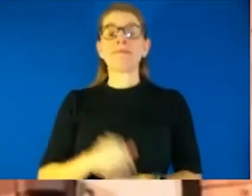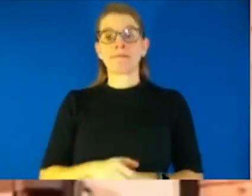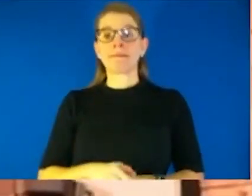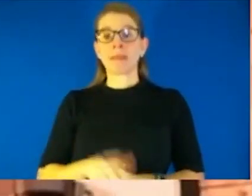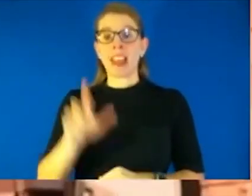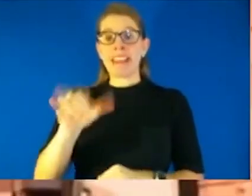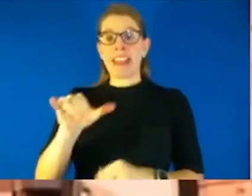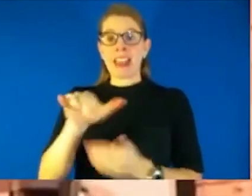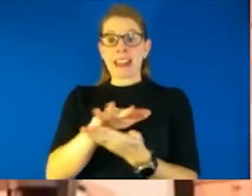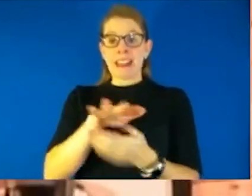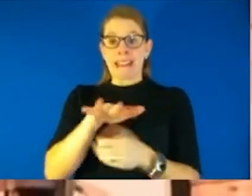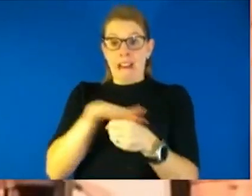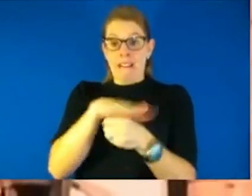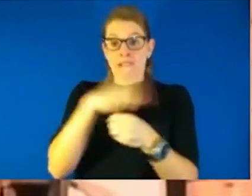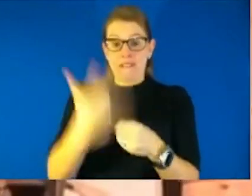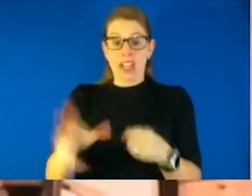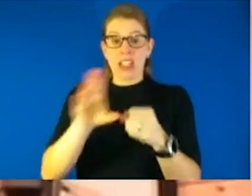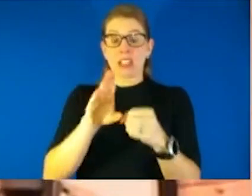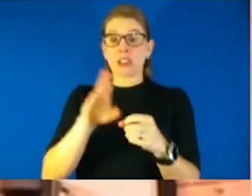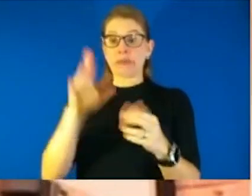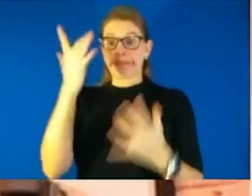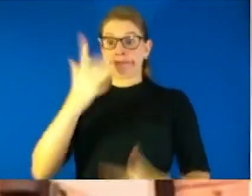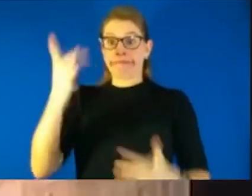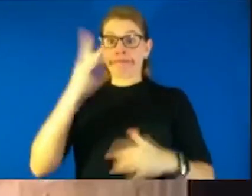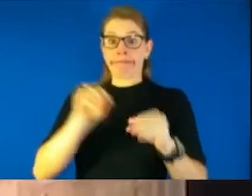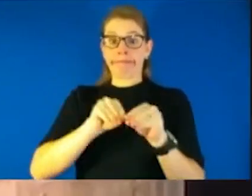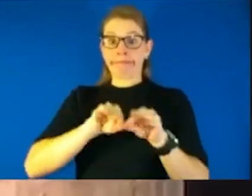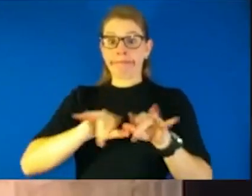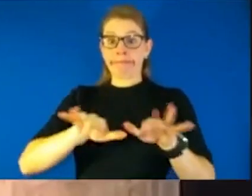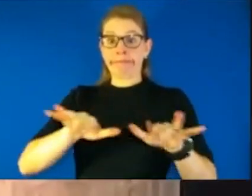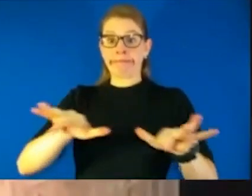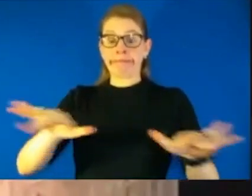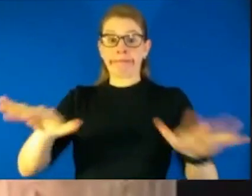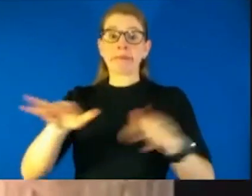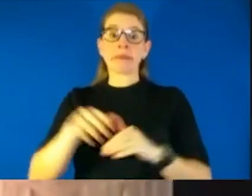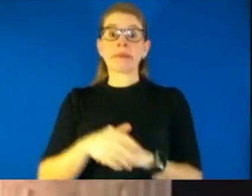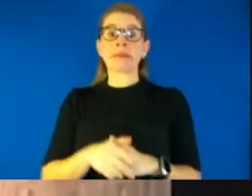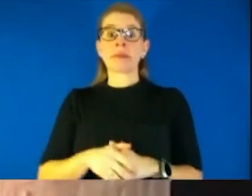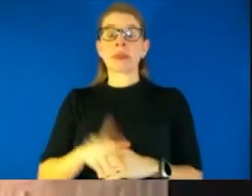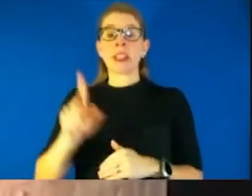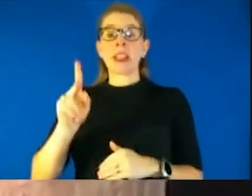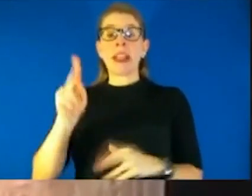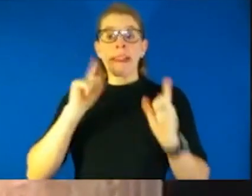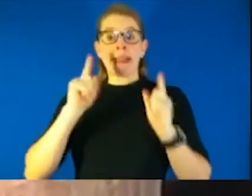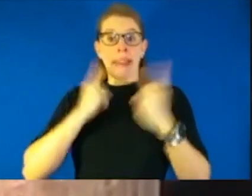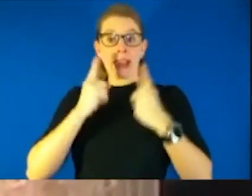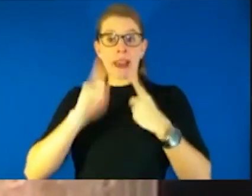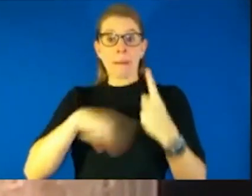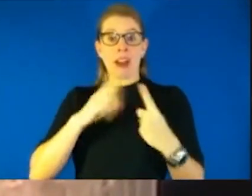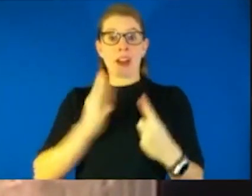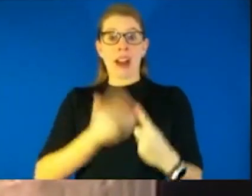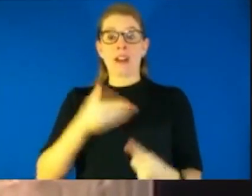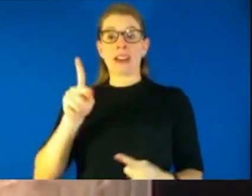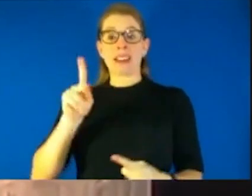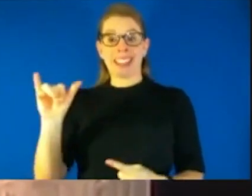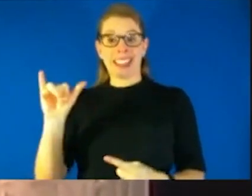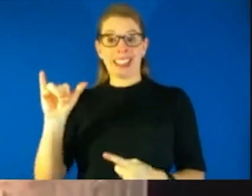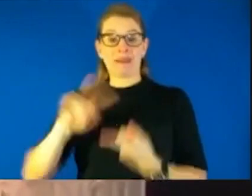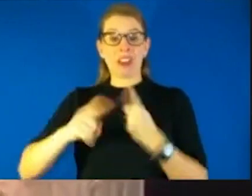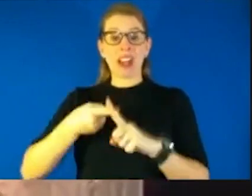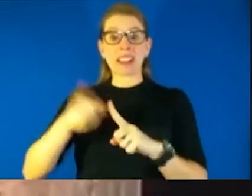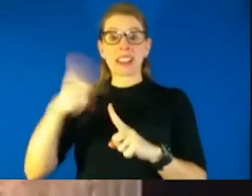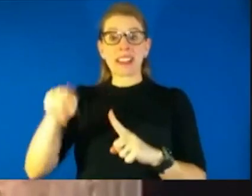room for those folks who are injured. We are thinking of our Kentucky friends, as we know they are certainly suffering and struggling right